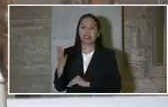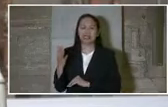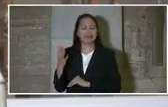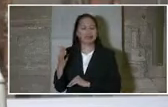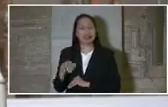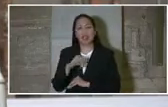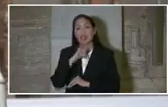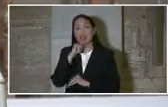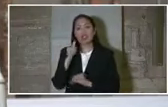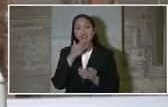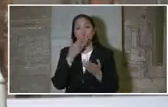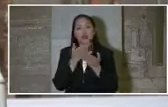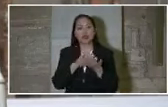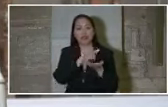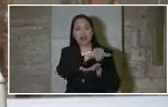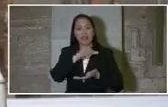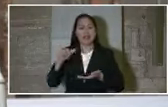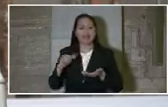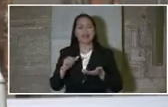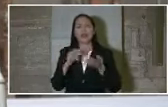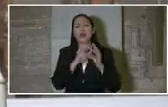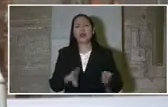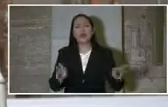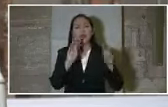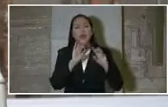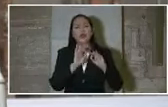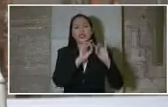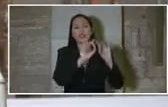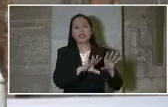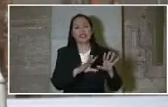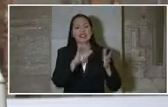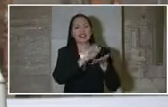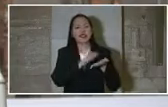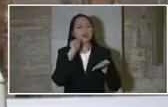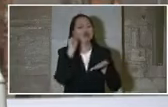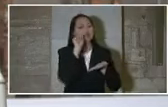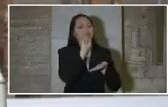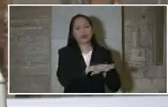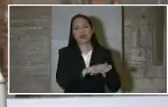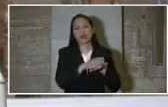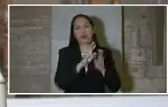for anything but to be thrown out and trampled underfoot.